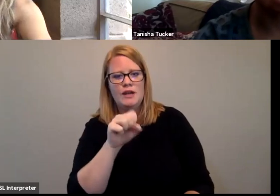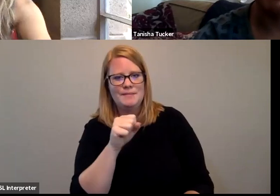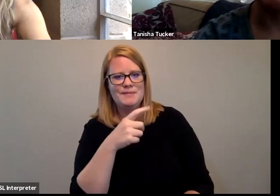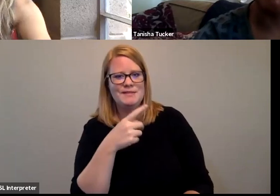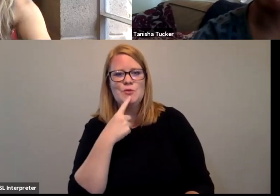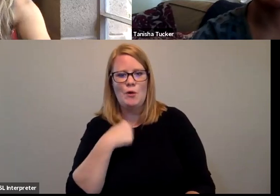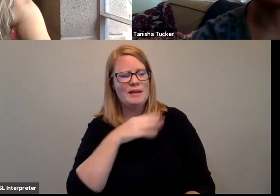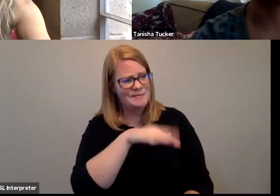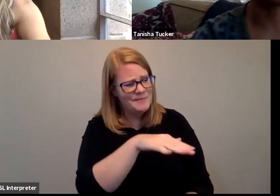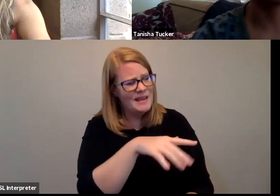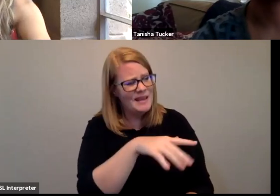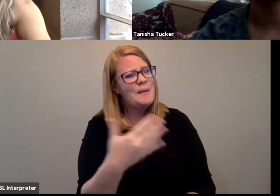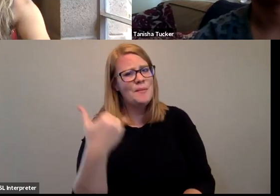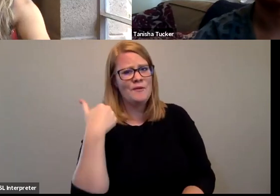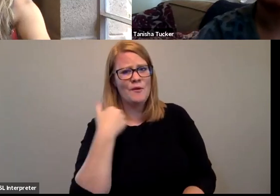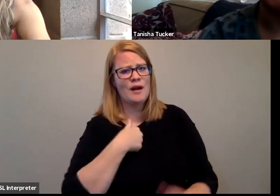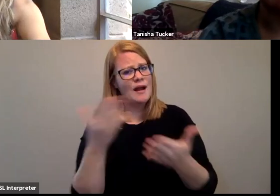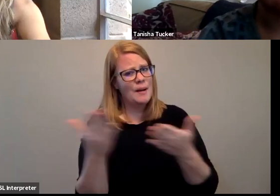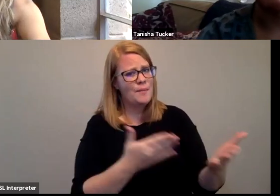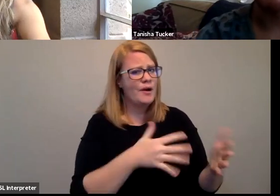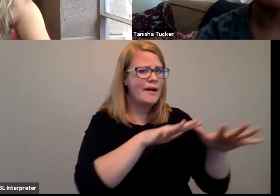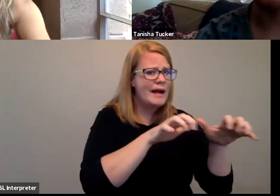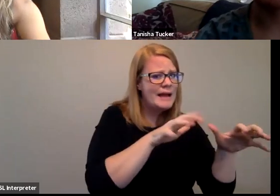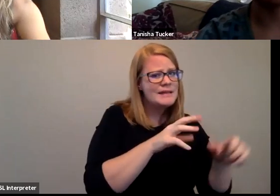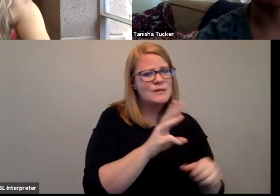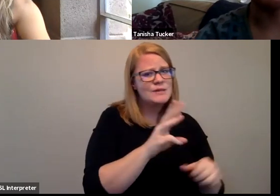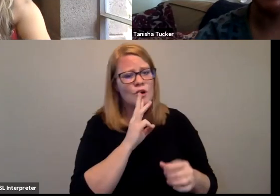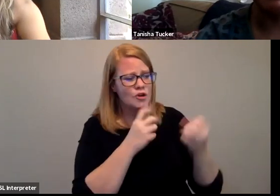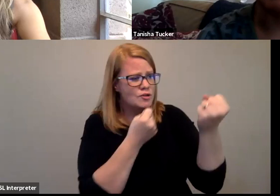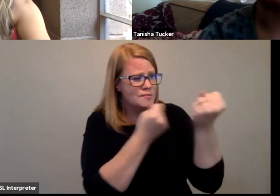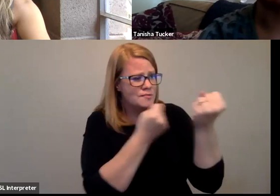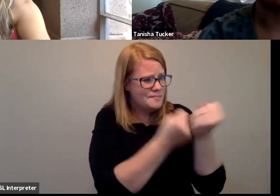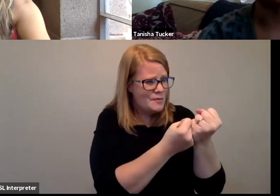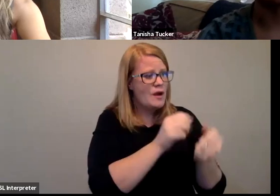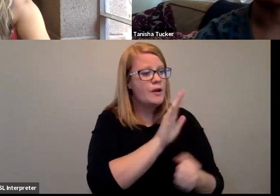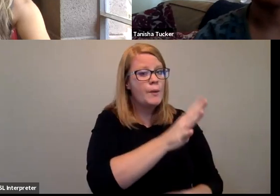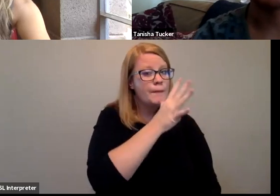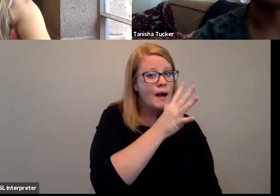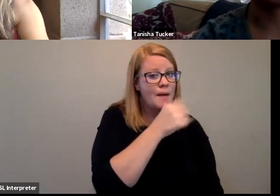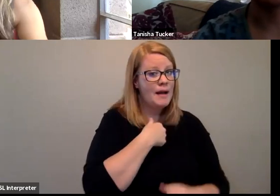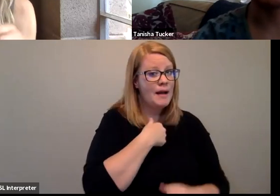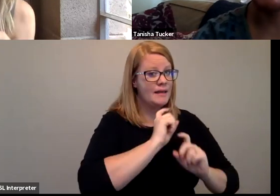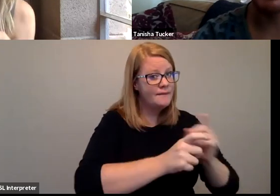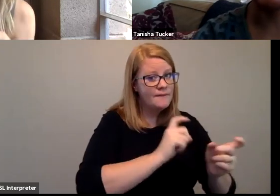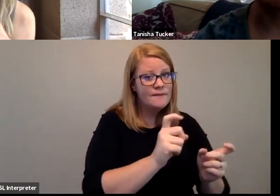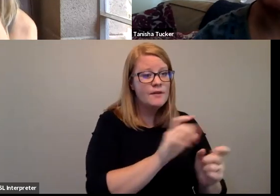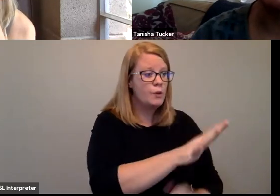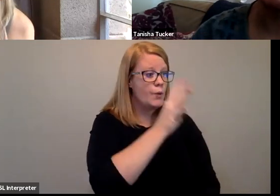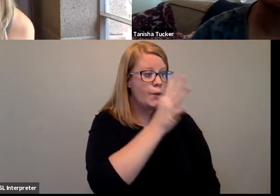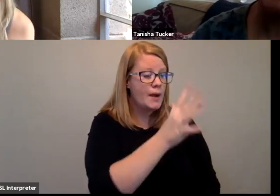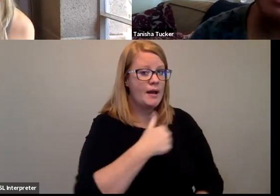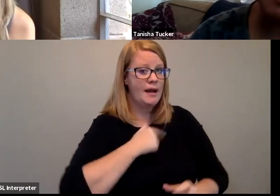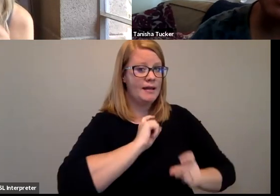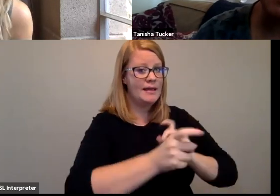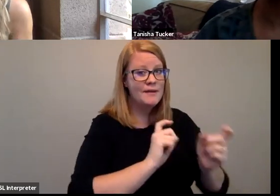here and brought your mom ice and water. And he said, now I'm coming out here to bring you ice and water. And he was like, he got this very